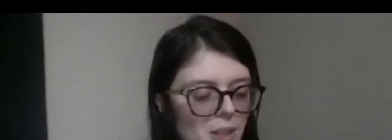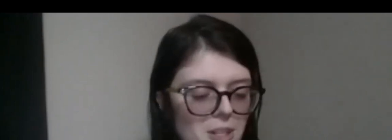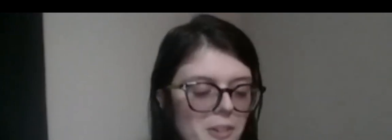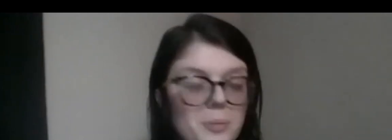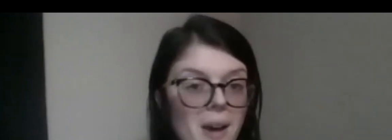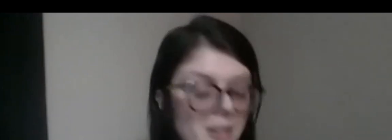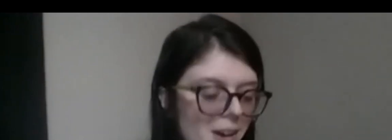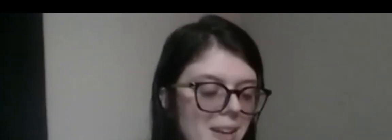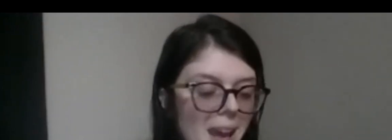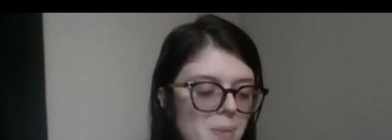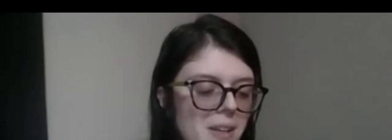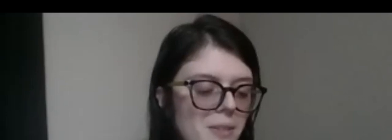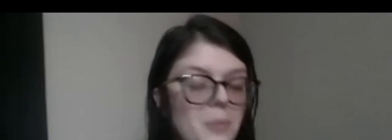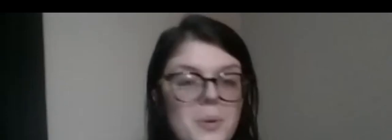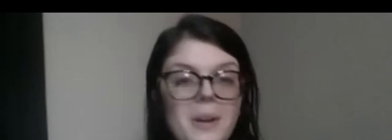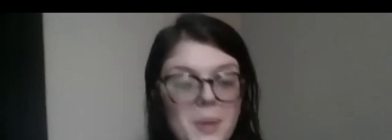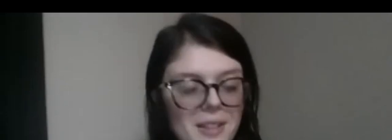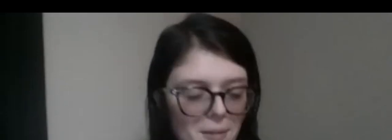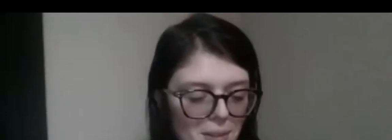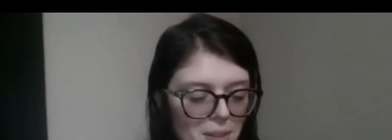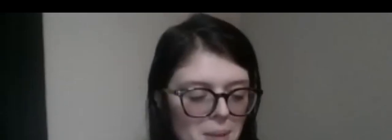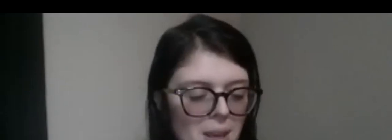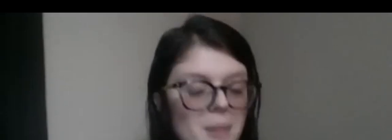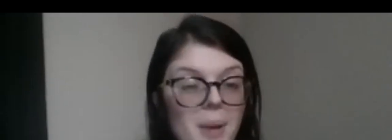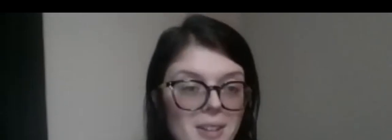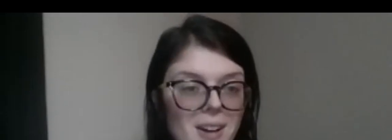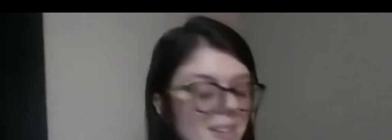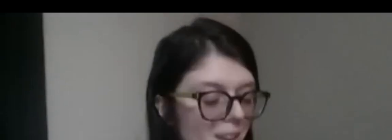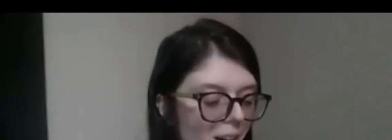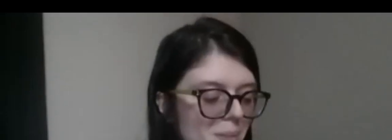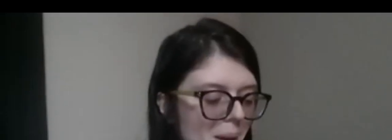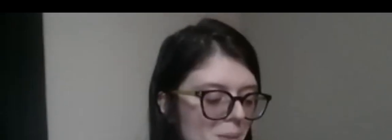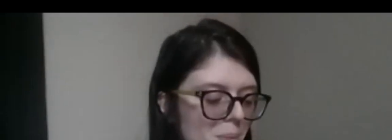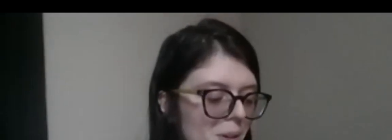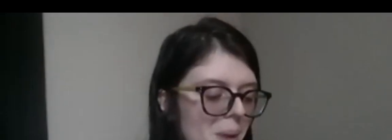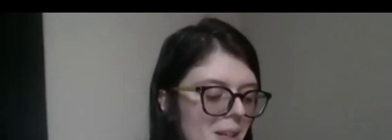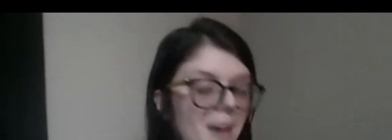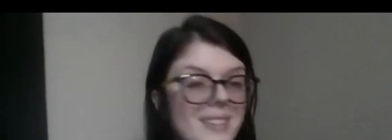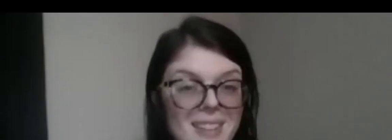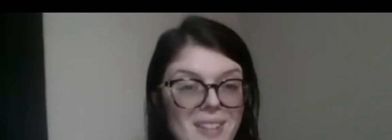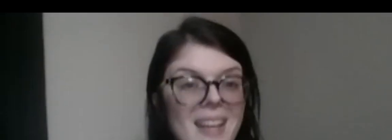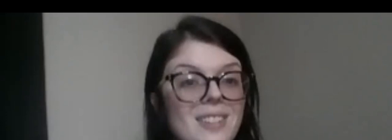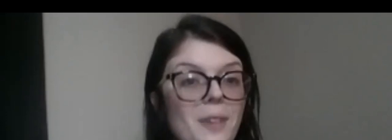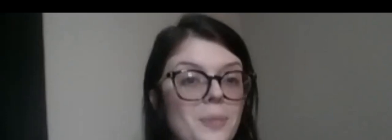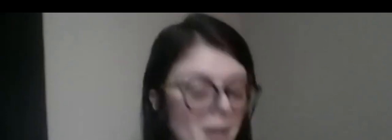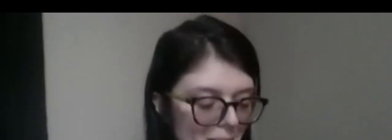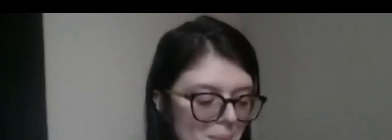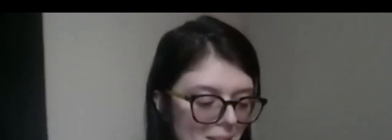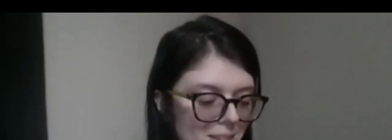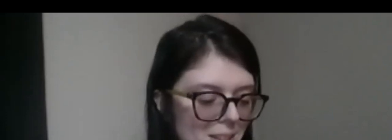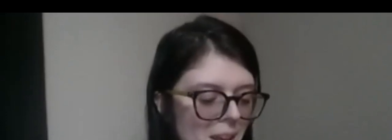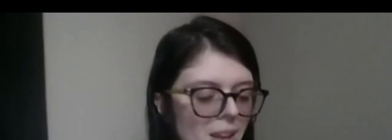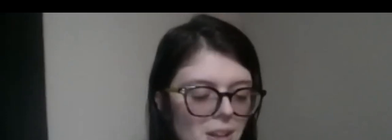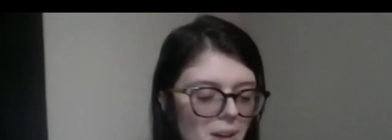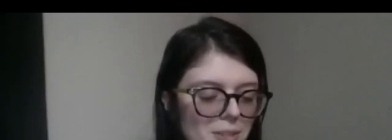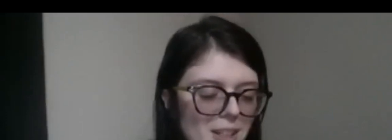for this year's BodCon, happening on February 27th. BodCon is all about promoting body positivity and